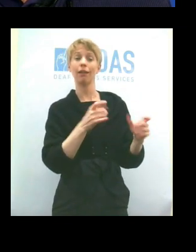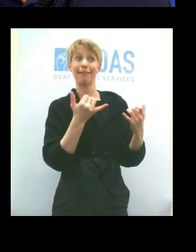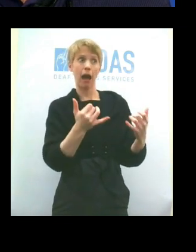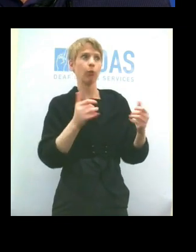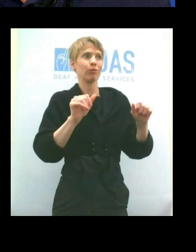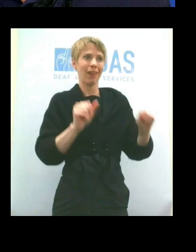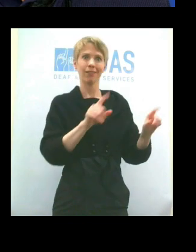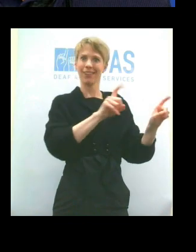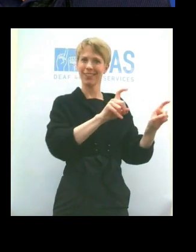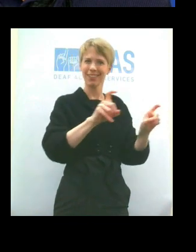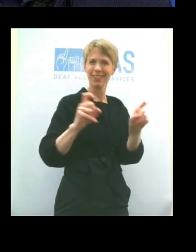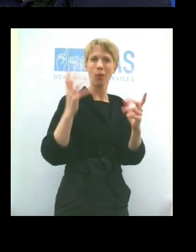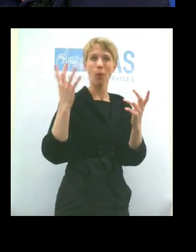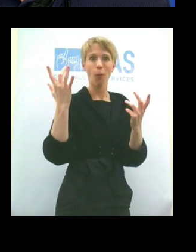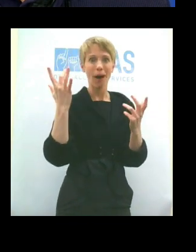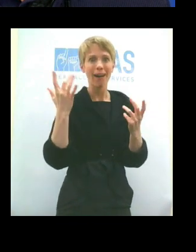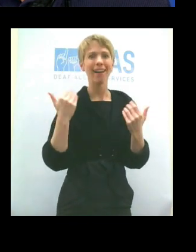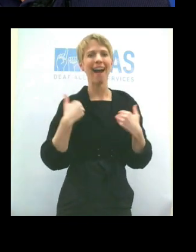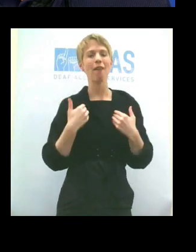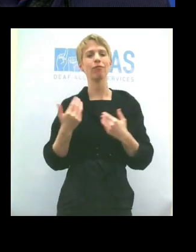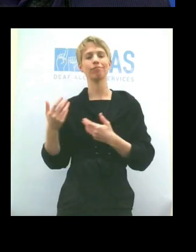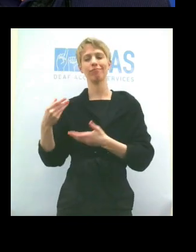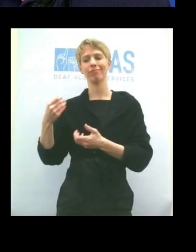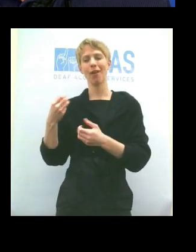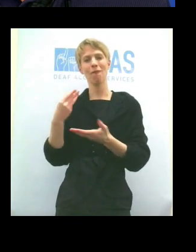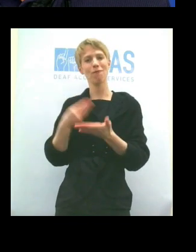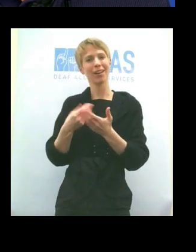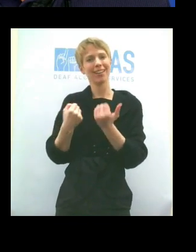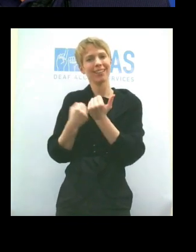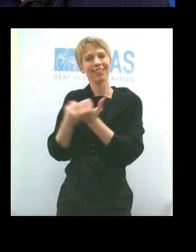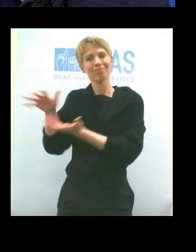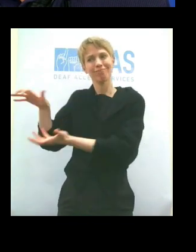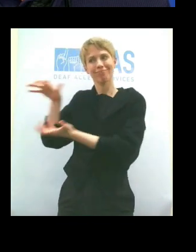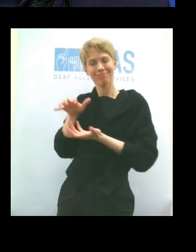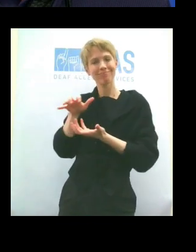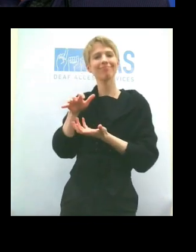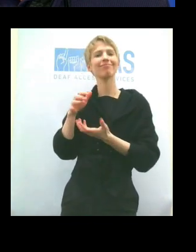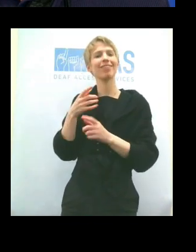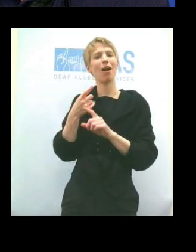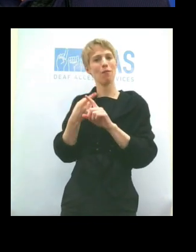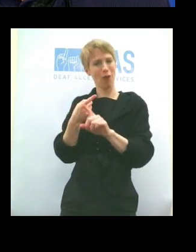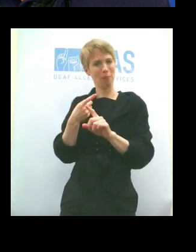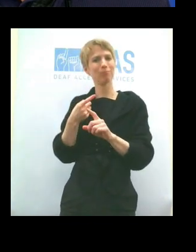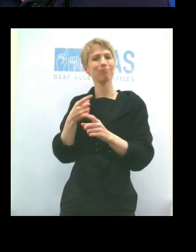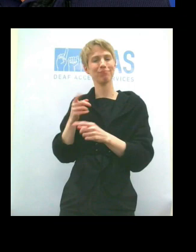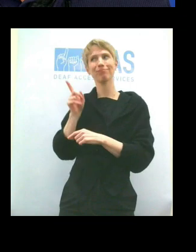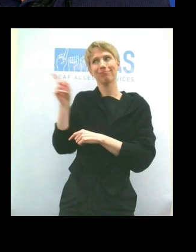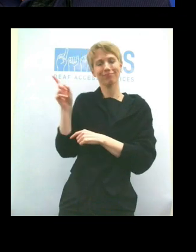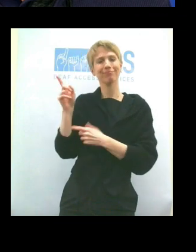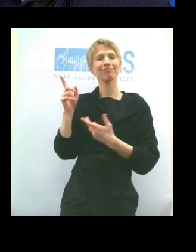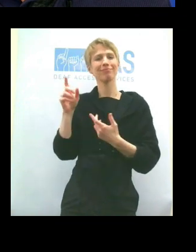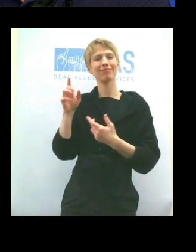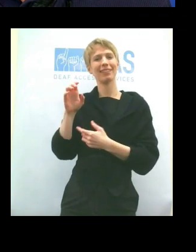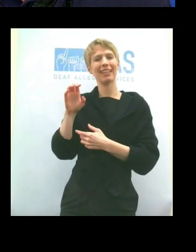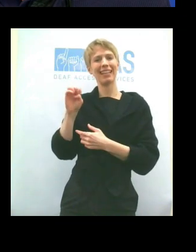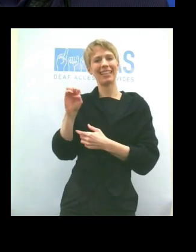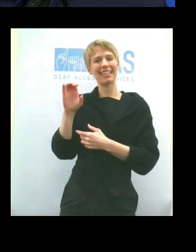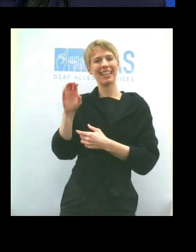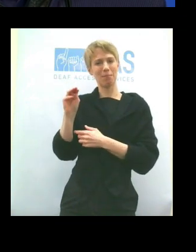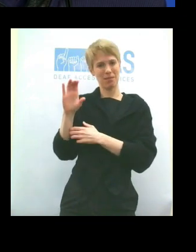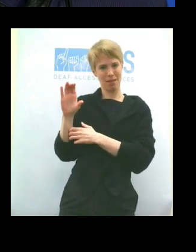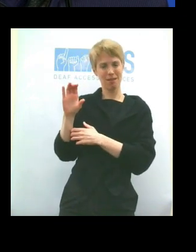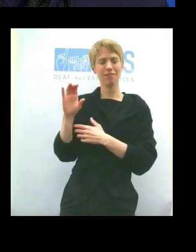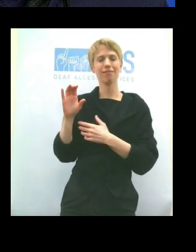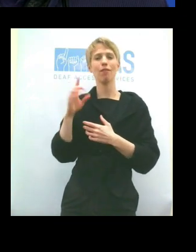$2.3 million? Yes, $2.3 million of funding that ECMC is providing to these various organizations for increased